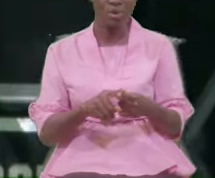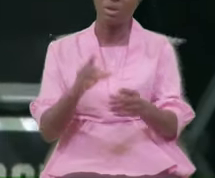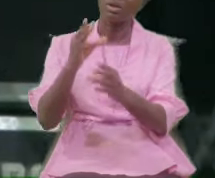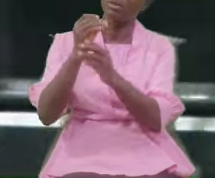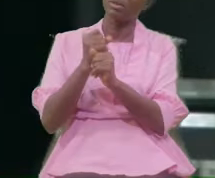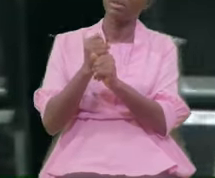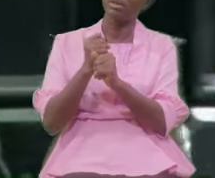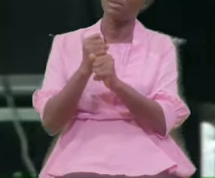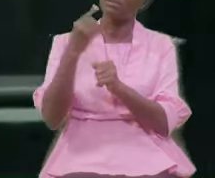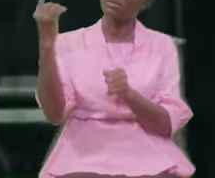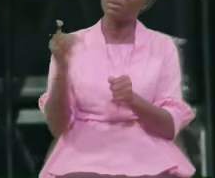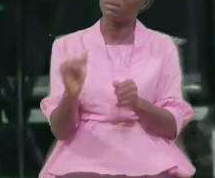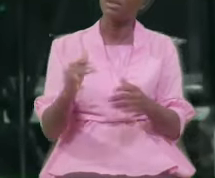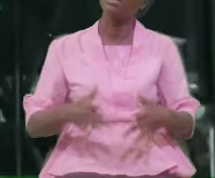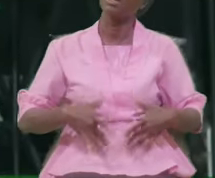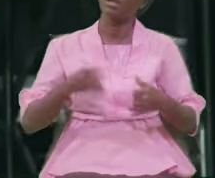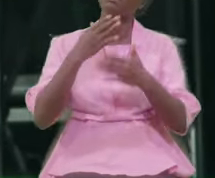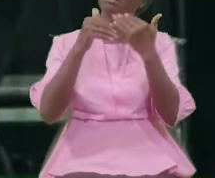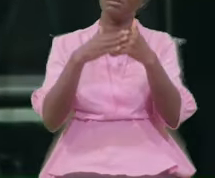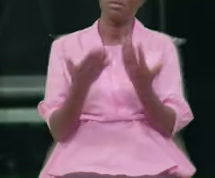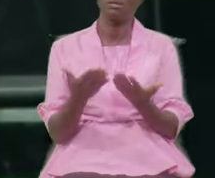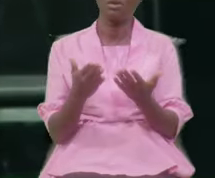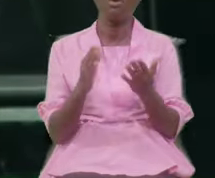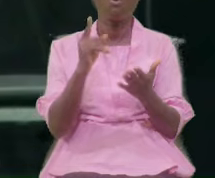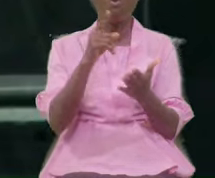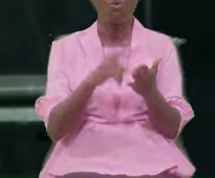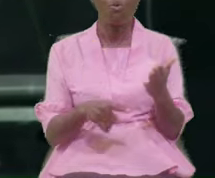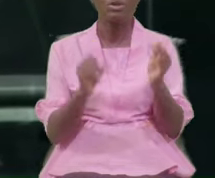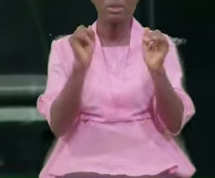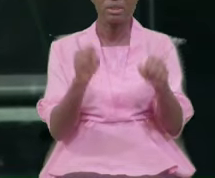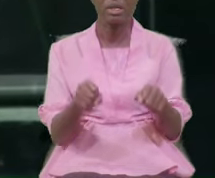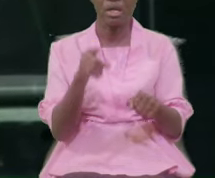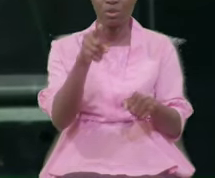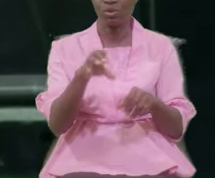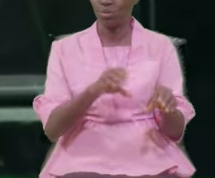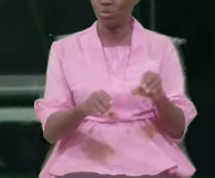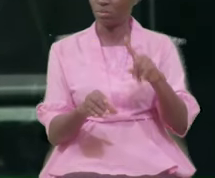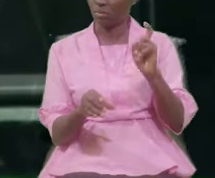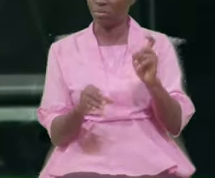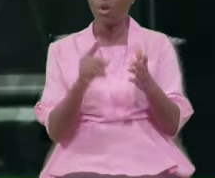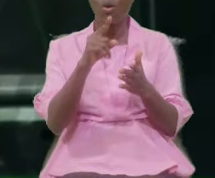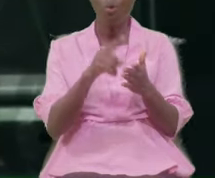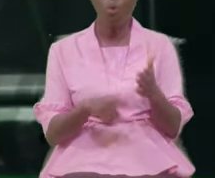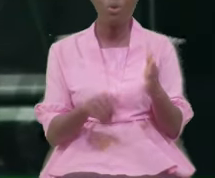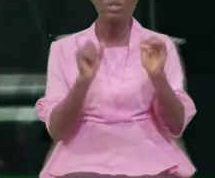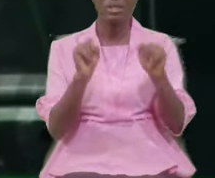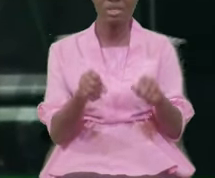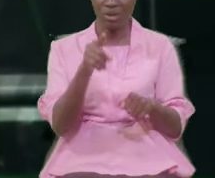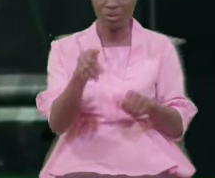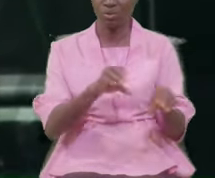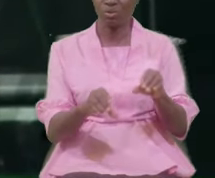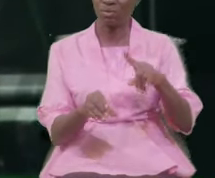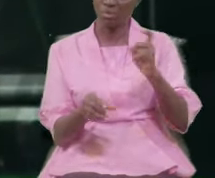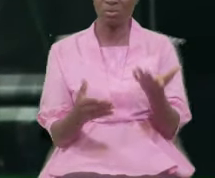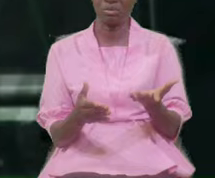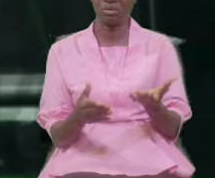to what you do What can you do so proud you